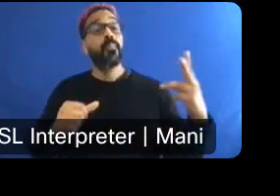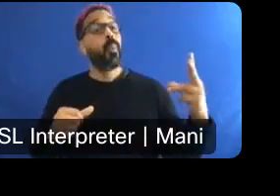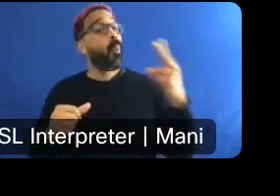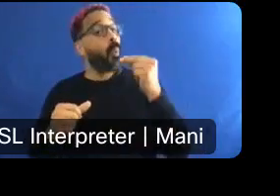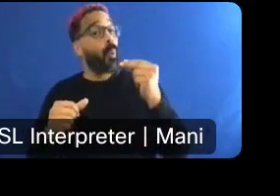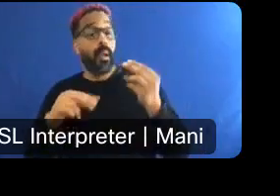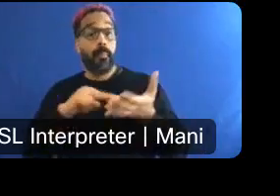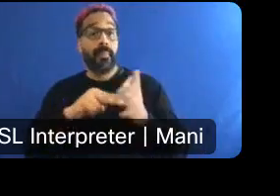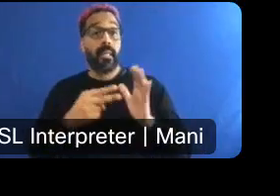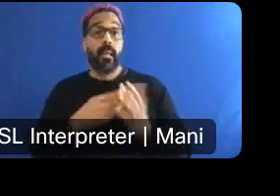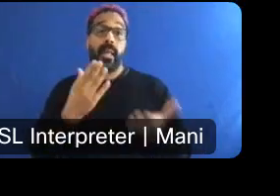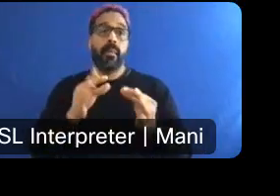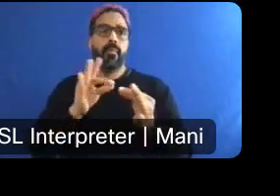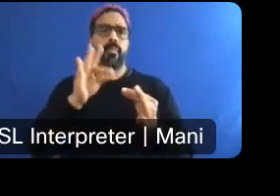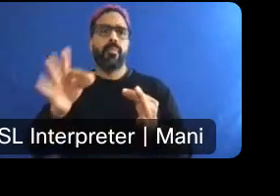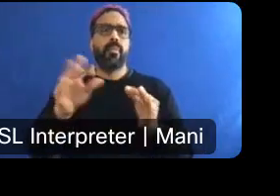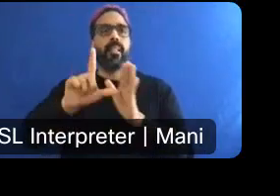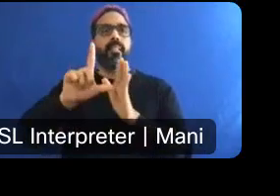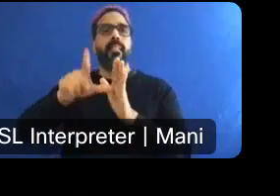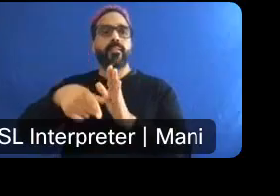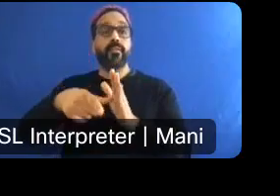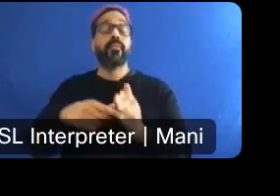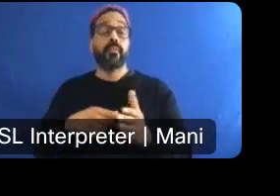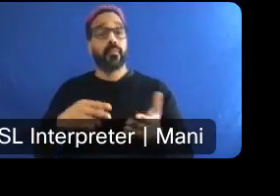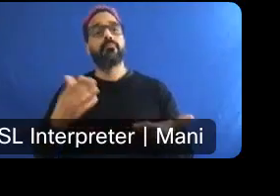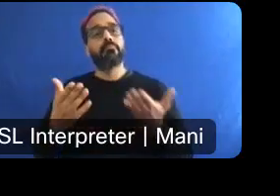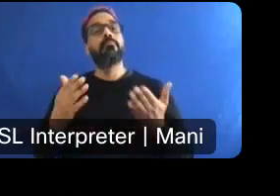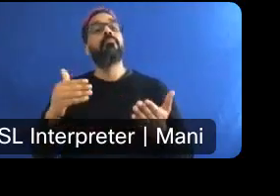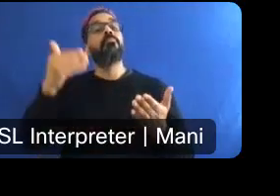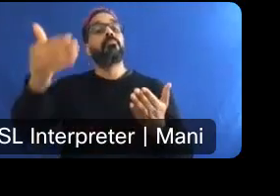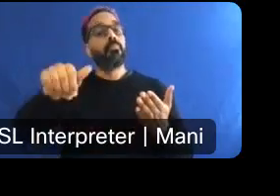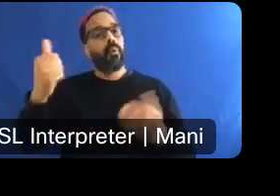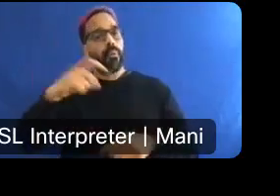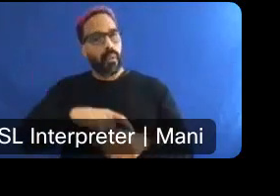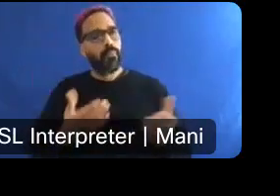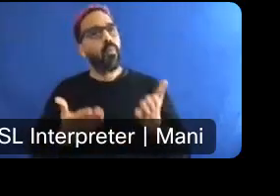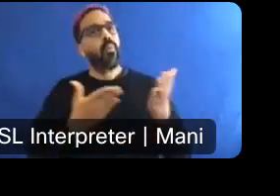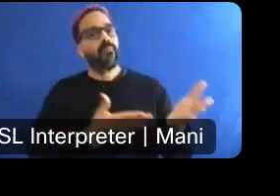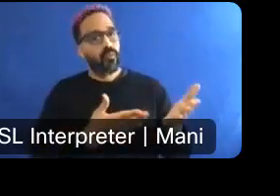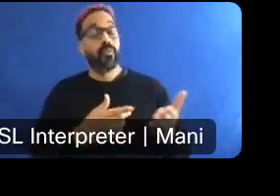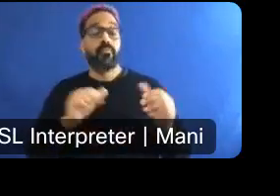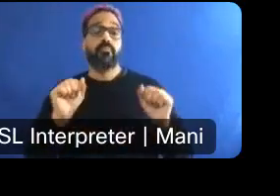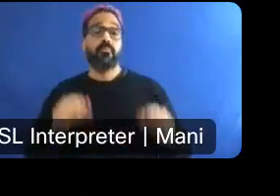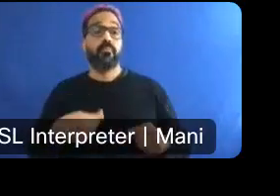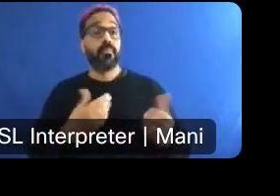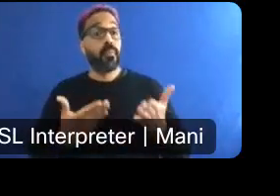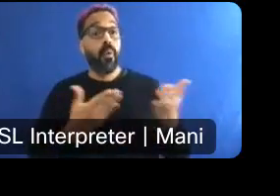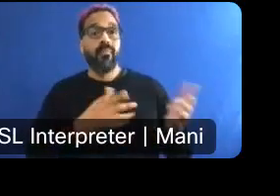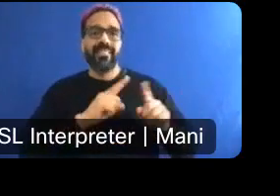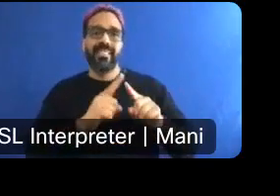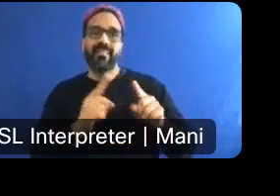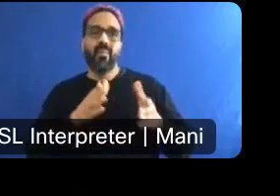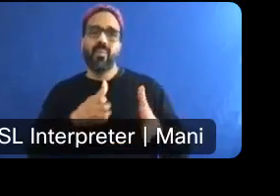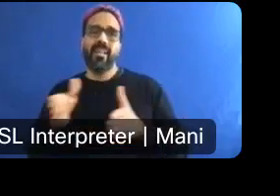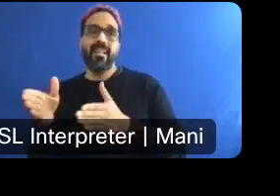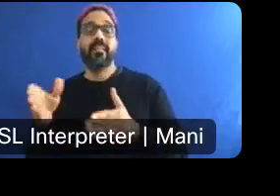not now. So offer info again later on and try offering it in different formats or forms, because people